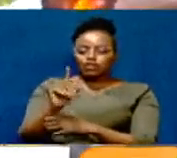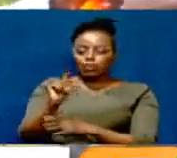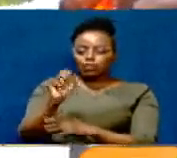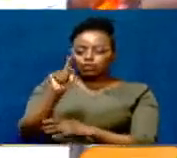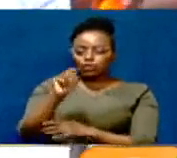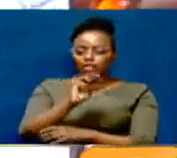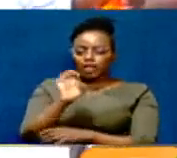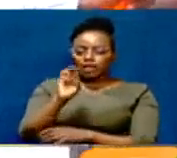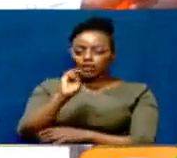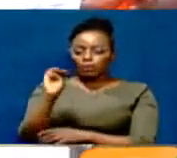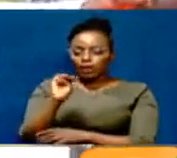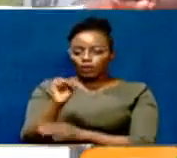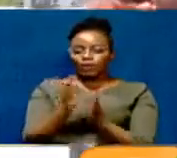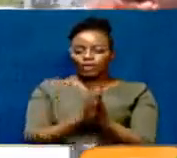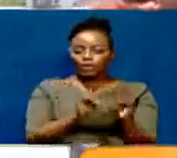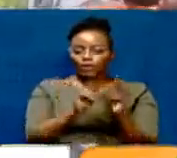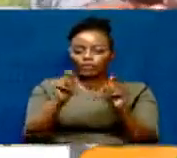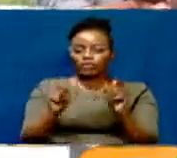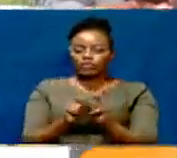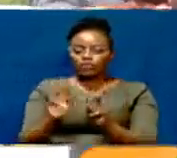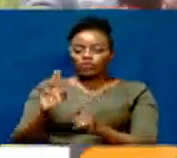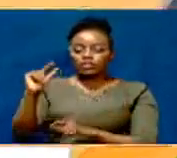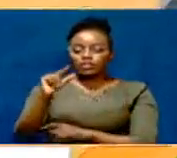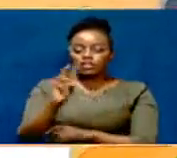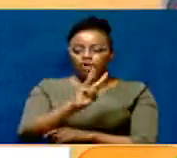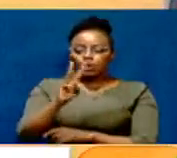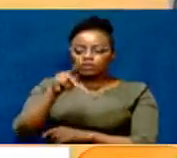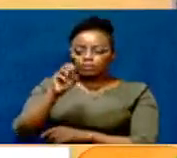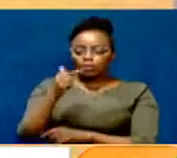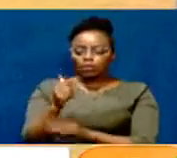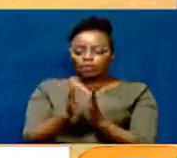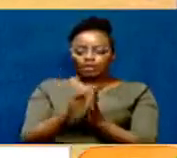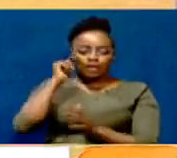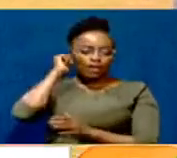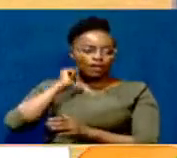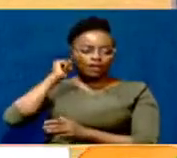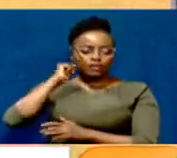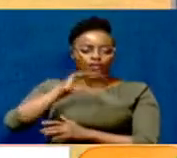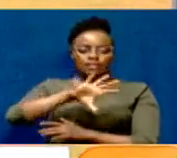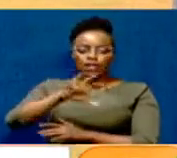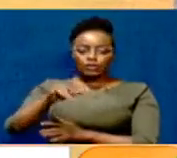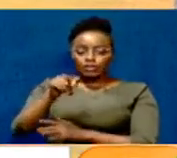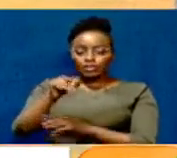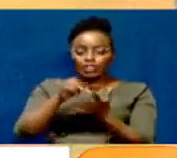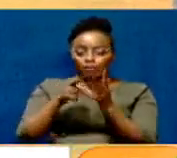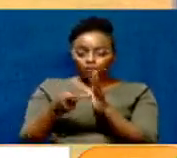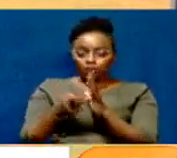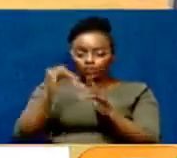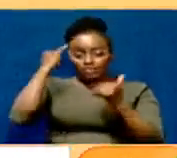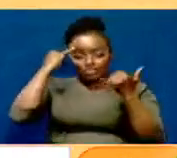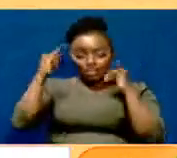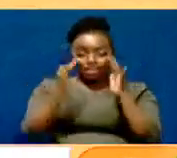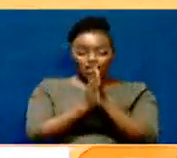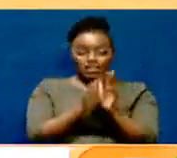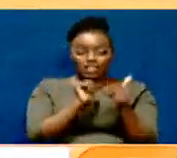in Elgeyo Marakwet County, as well as teams from Uasin Gishu, West Pokot and Nandi counties. The pilot project is part of an initiative